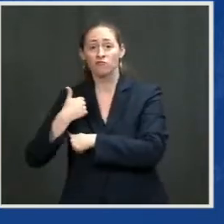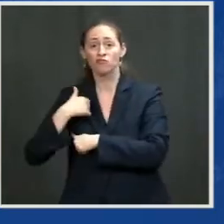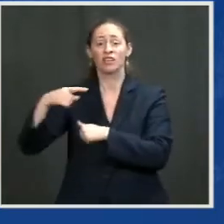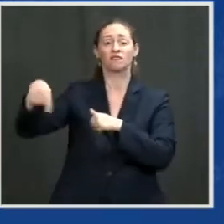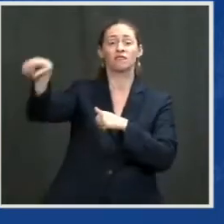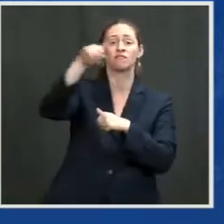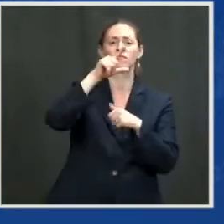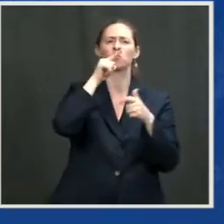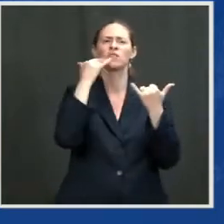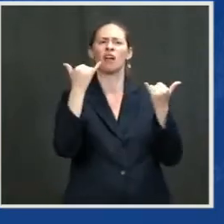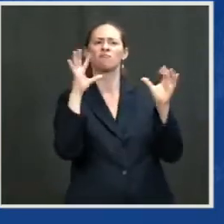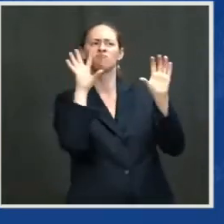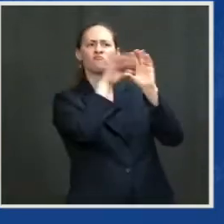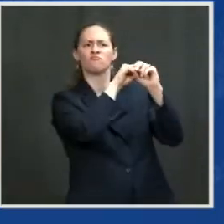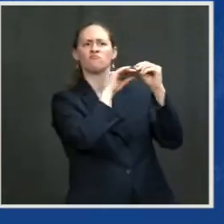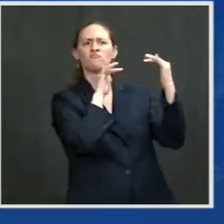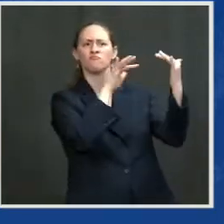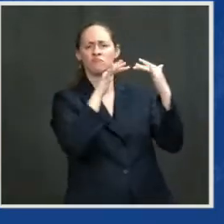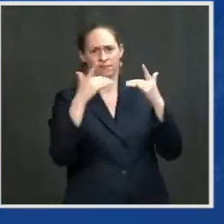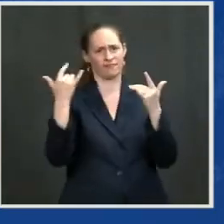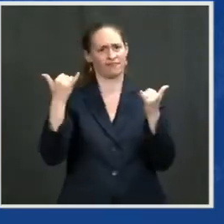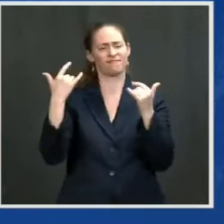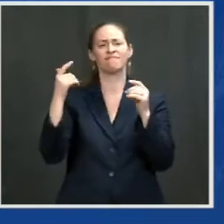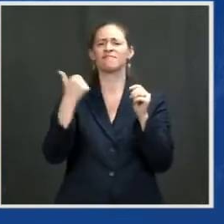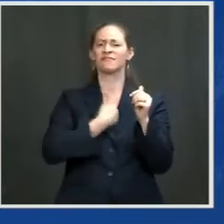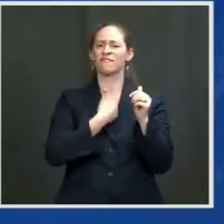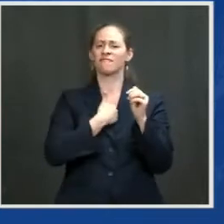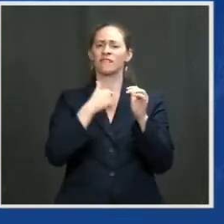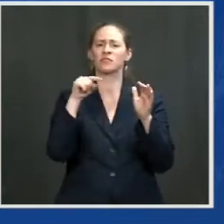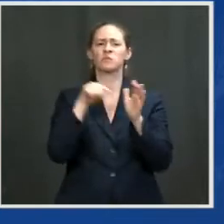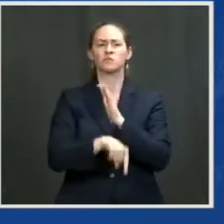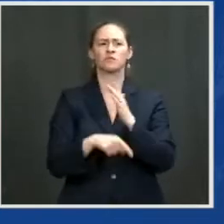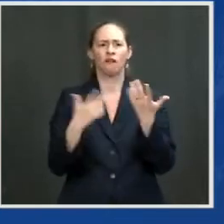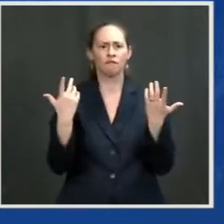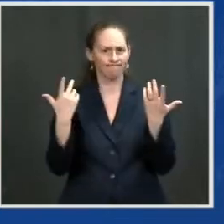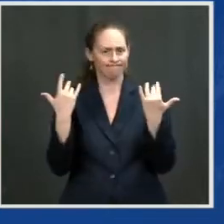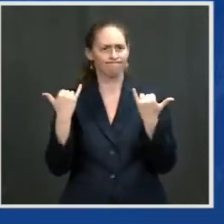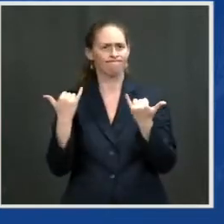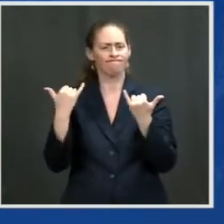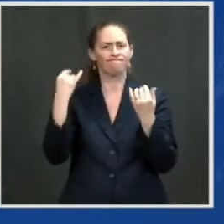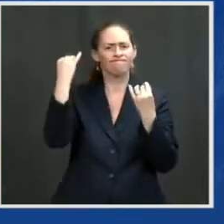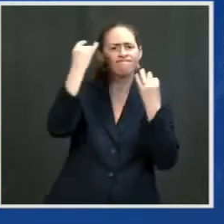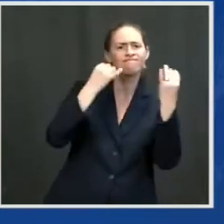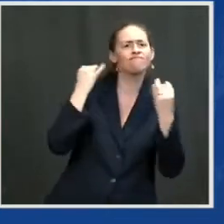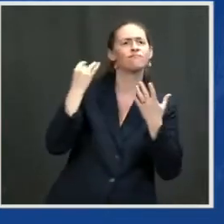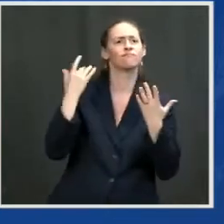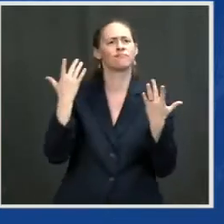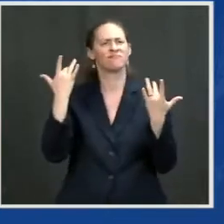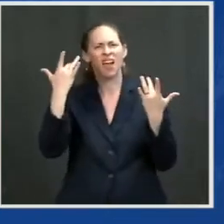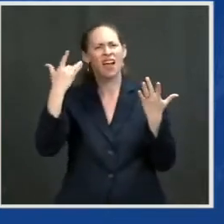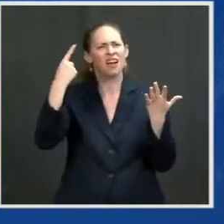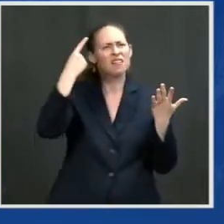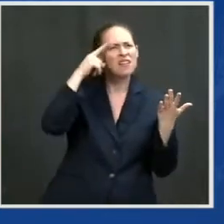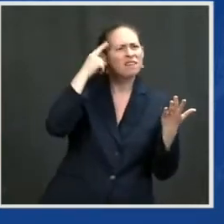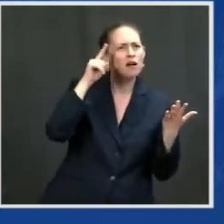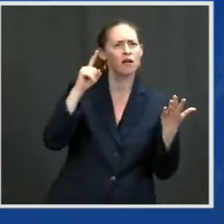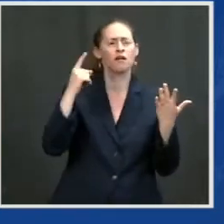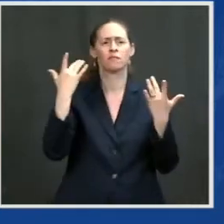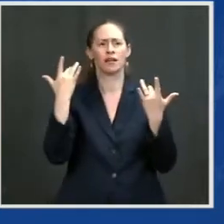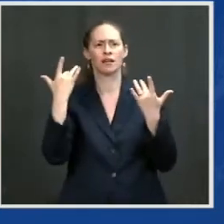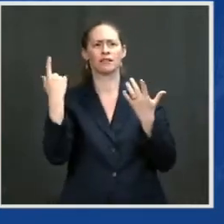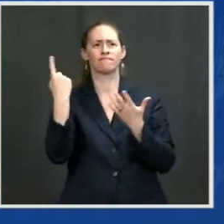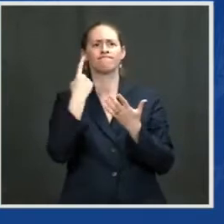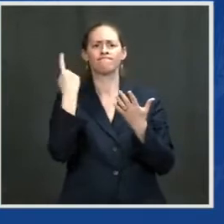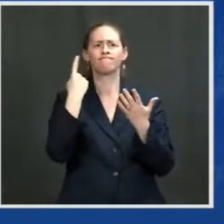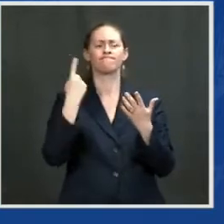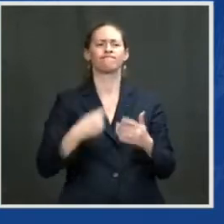wars. Why? Pick up a phone. We have more people coming back with post-traumatic stress than anything else. I carry